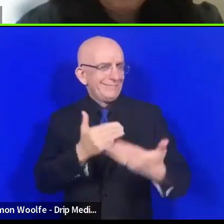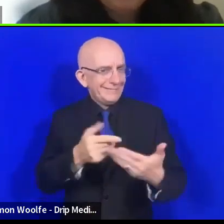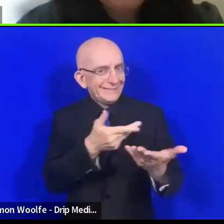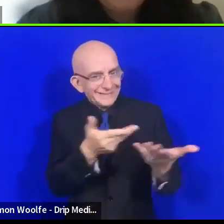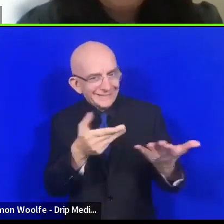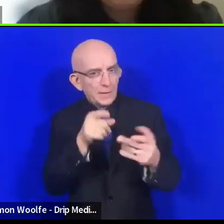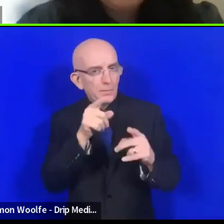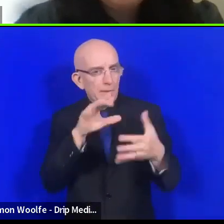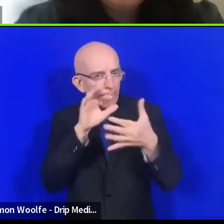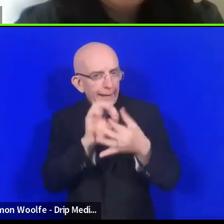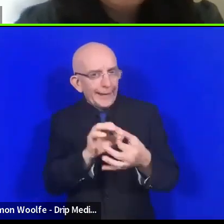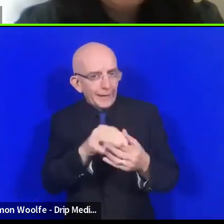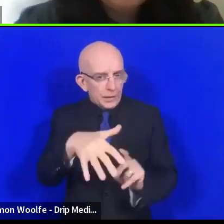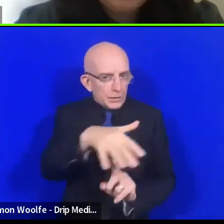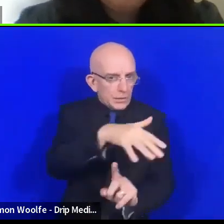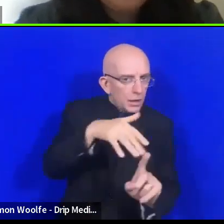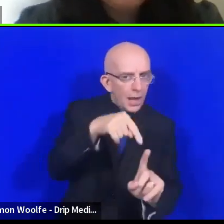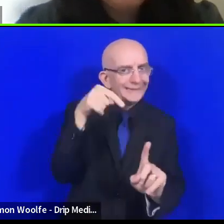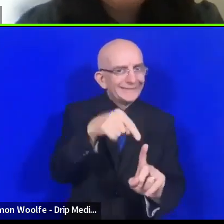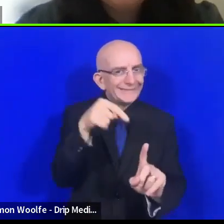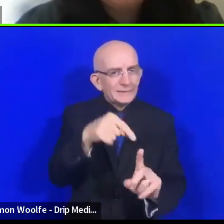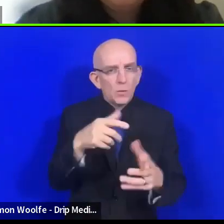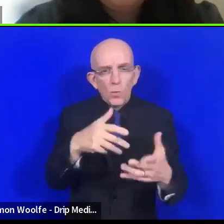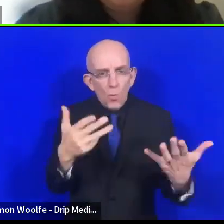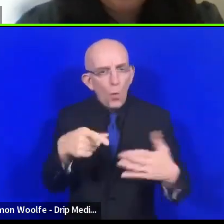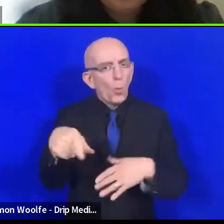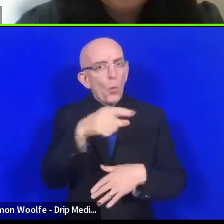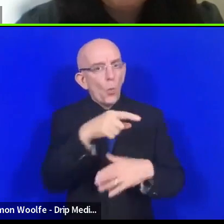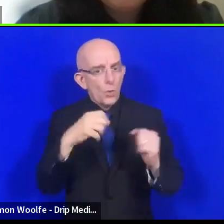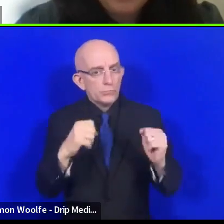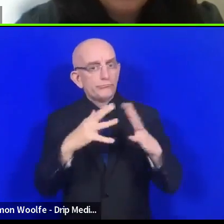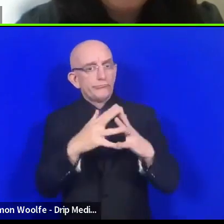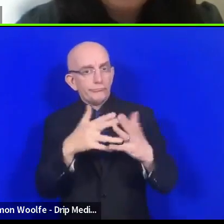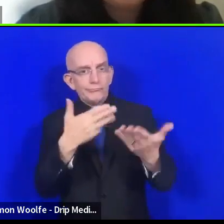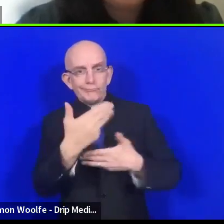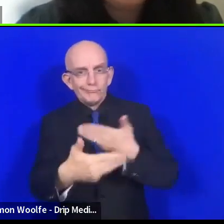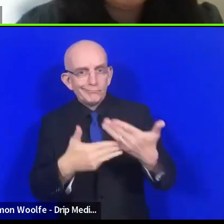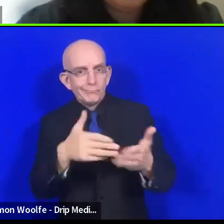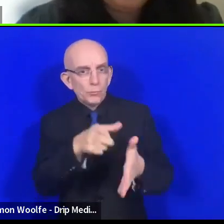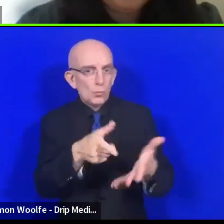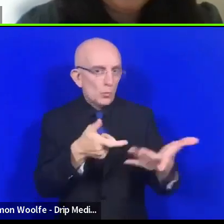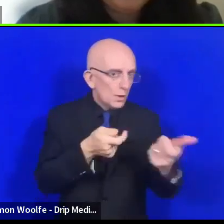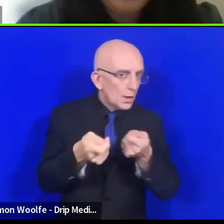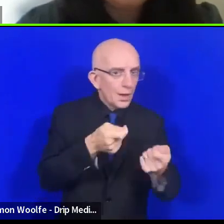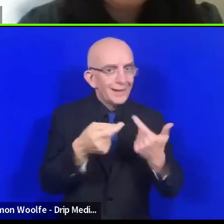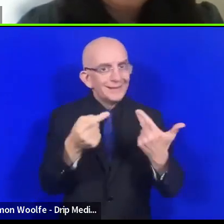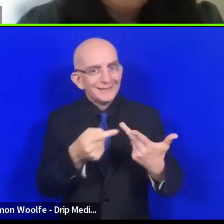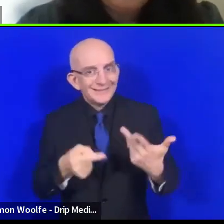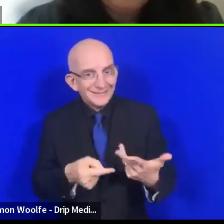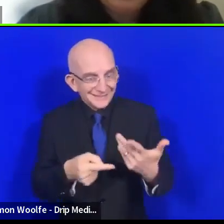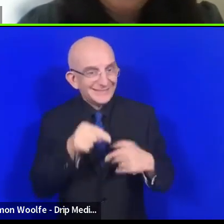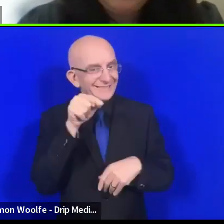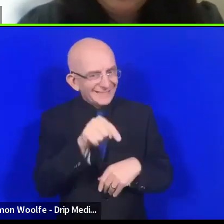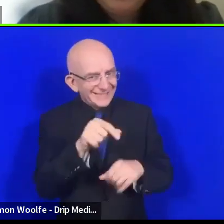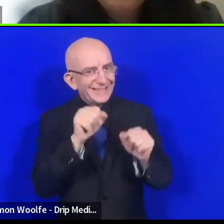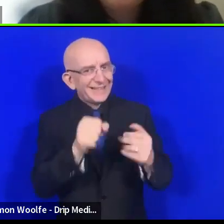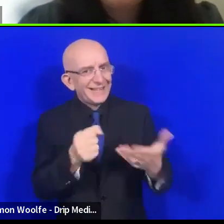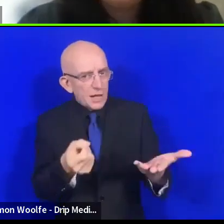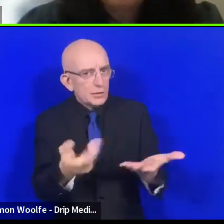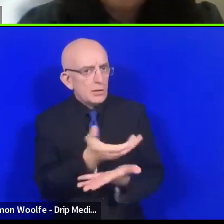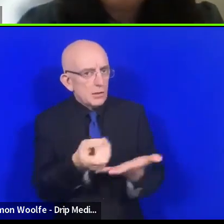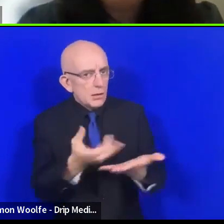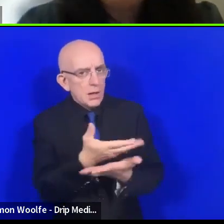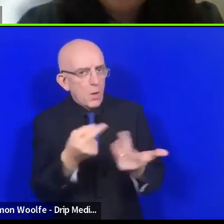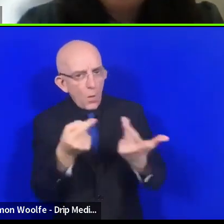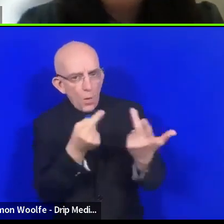share more about this is how things typically work in this context, or this is what you can expect in Kigali.